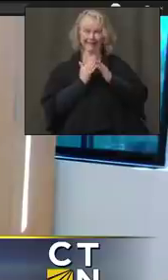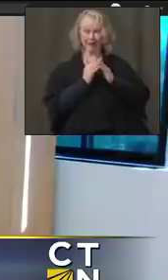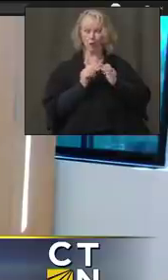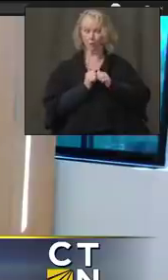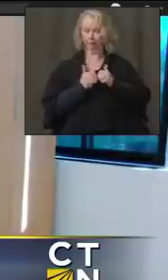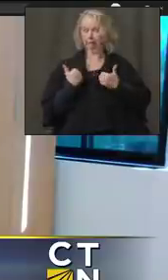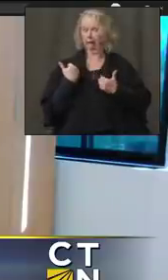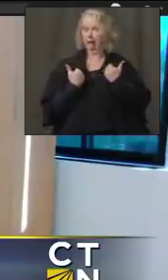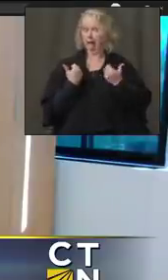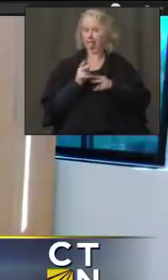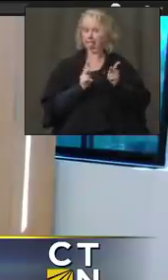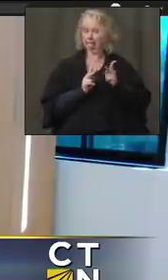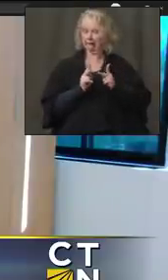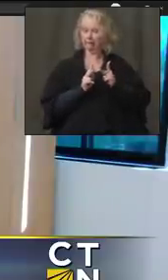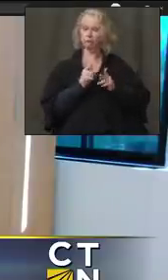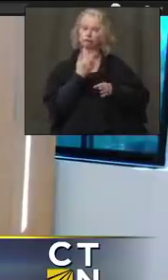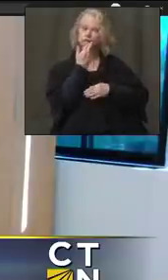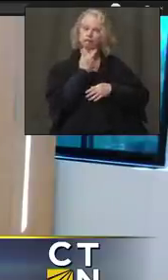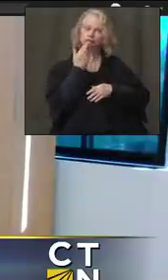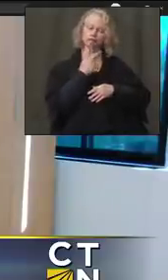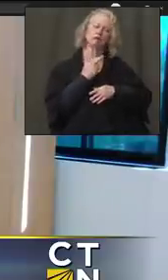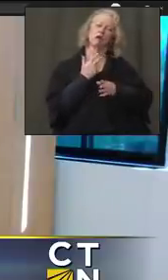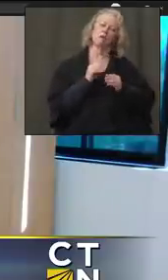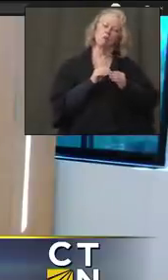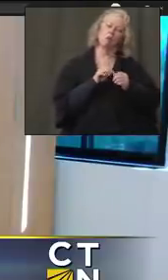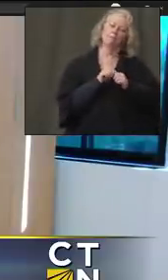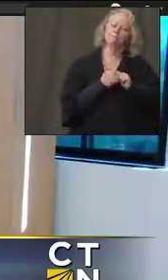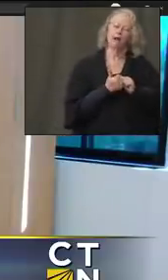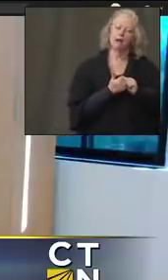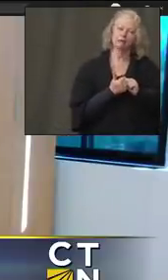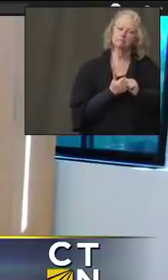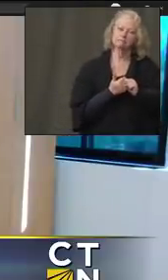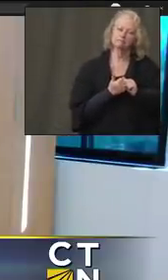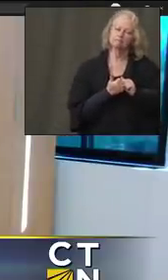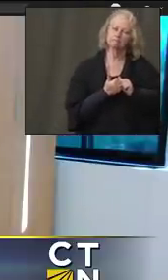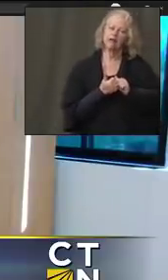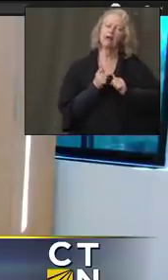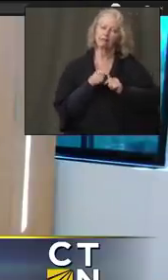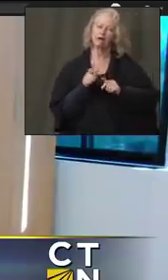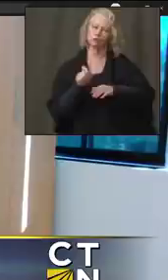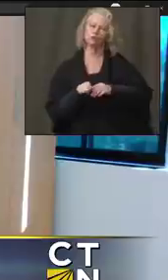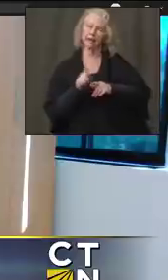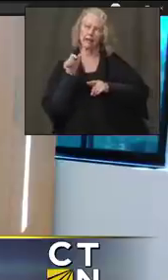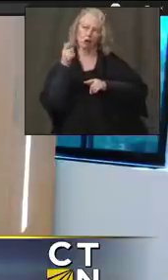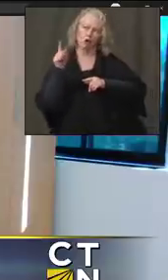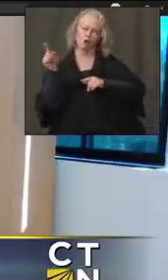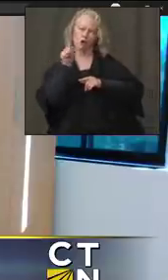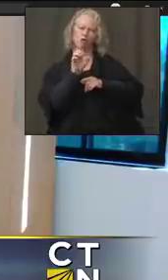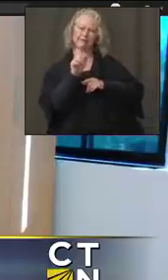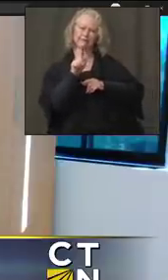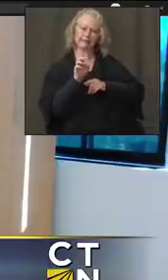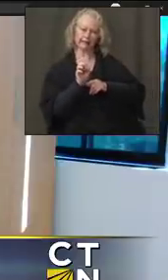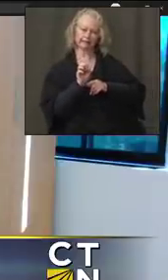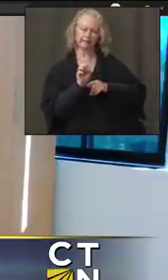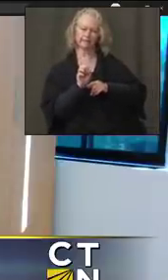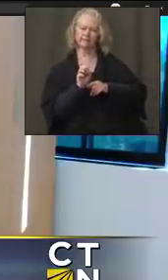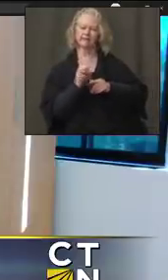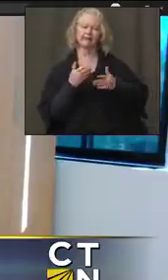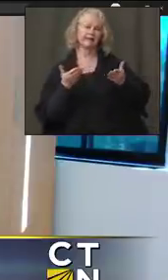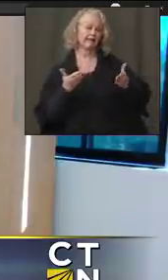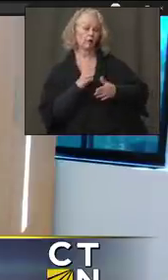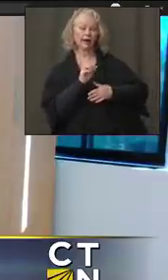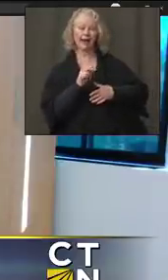people, restaurants are more packed than they should be in many states. What we have in Connecticut is just outdoor